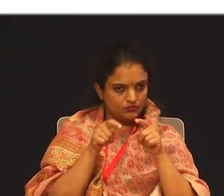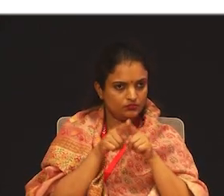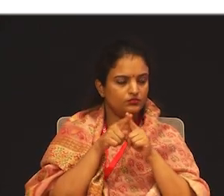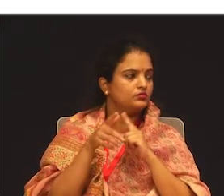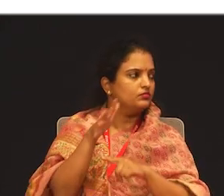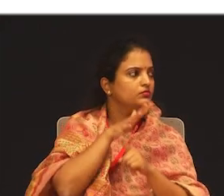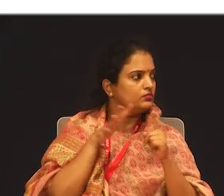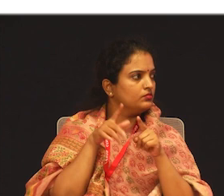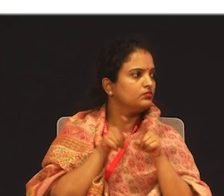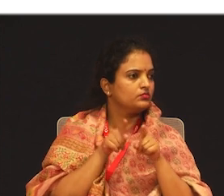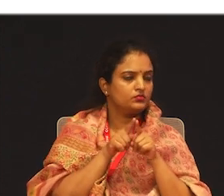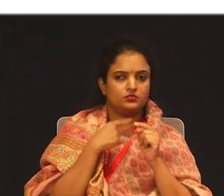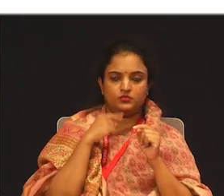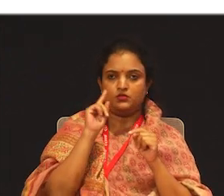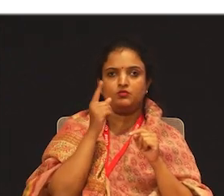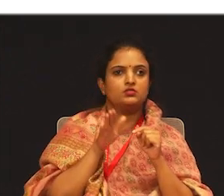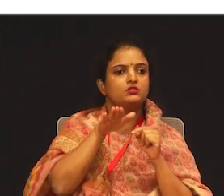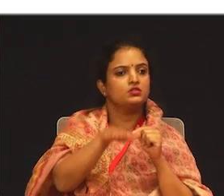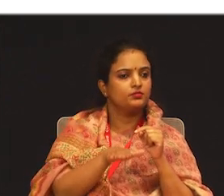the ground. This was our first step.